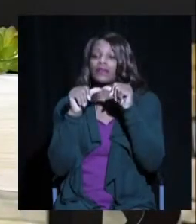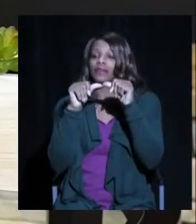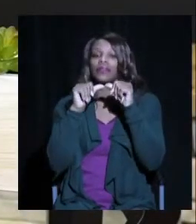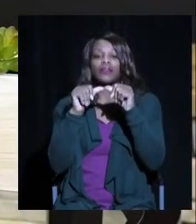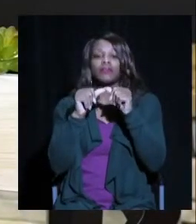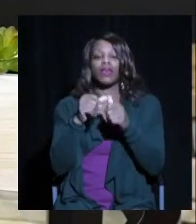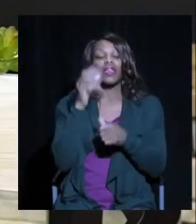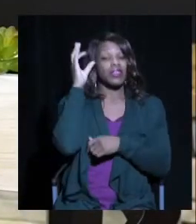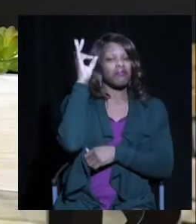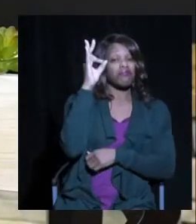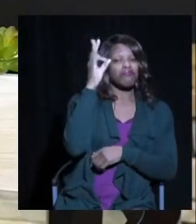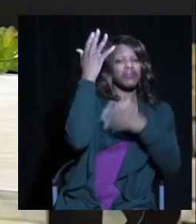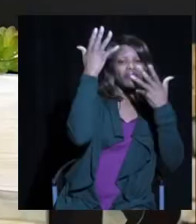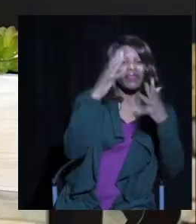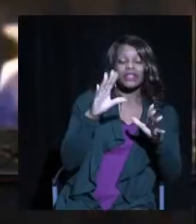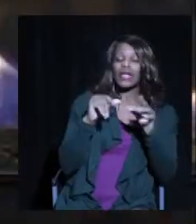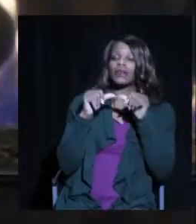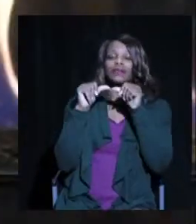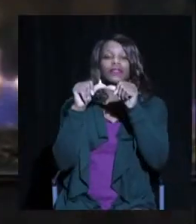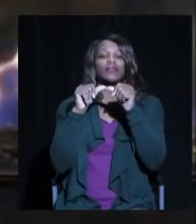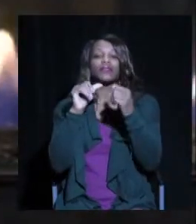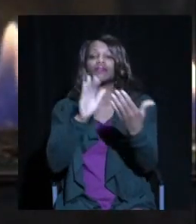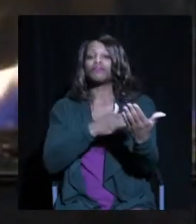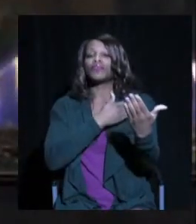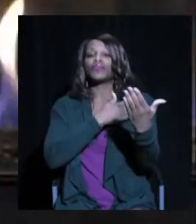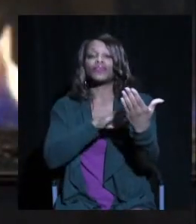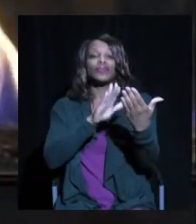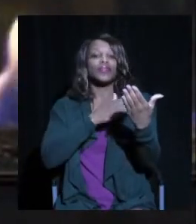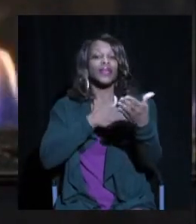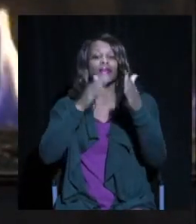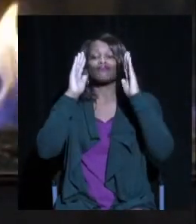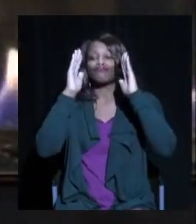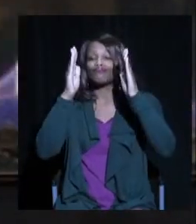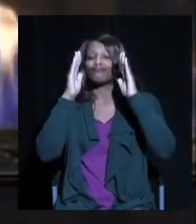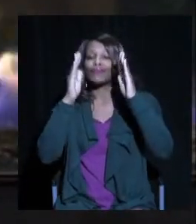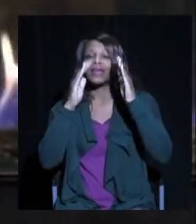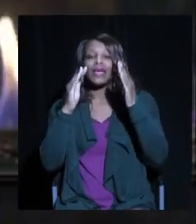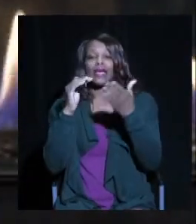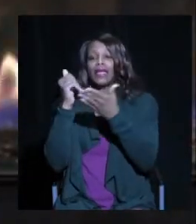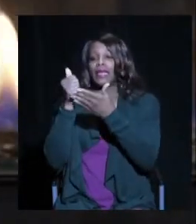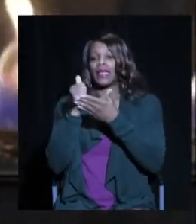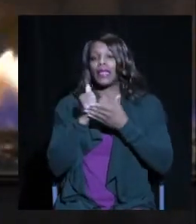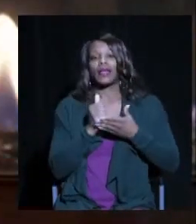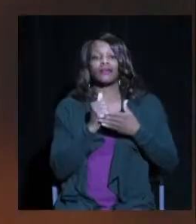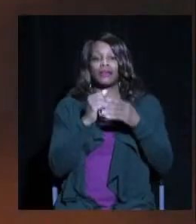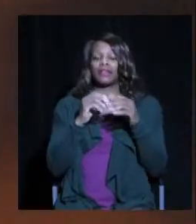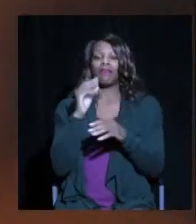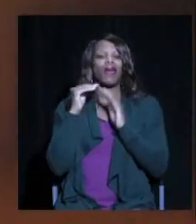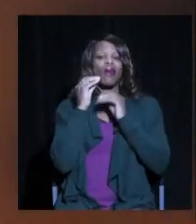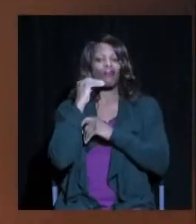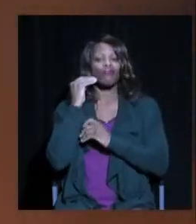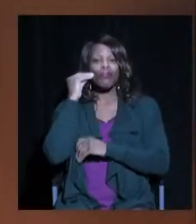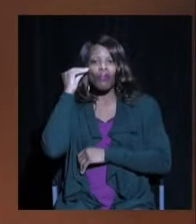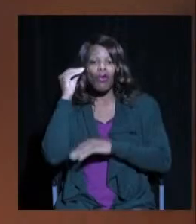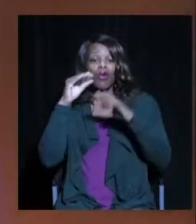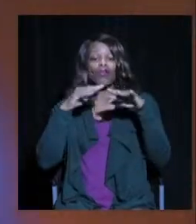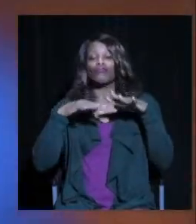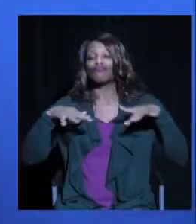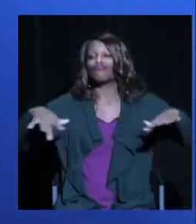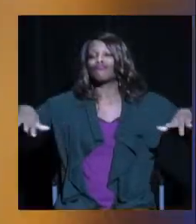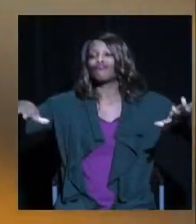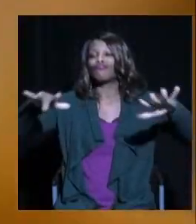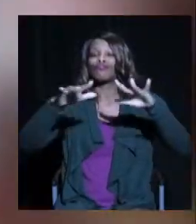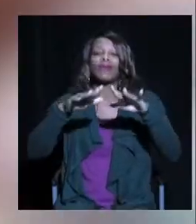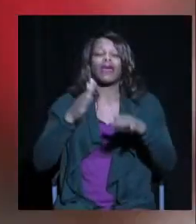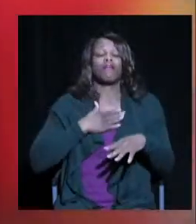spoken, we've done everything. I'll stay on and just listen to the music that's being played. And then it carries over into my home. The kids will turn on the TV,